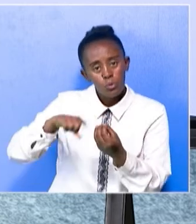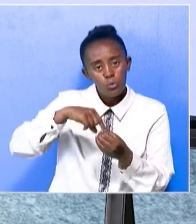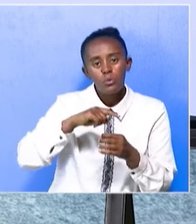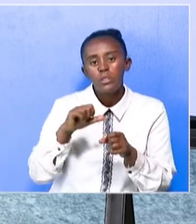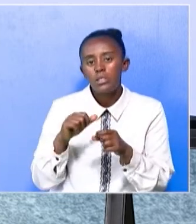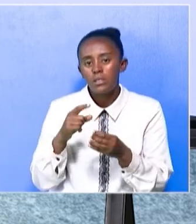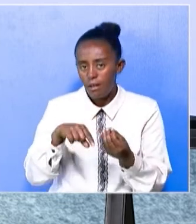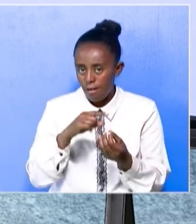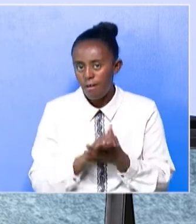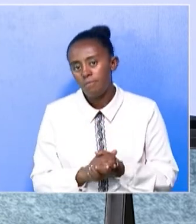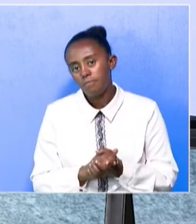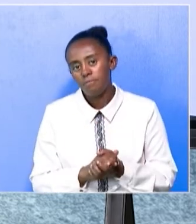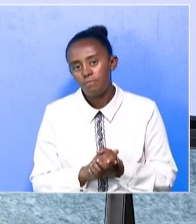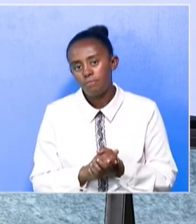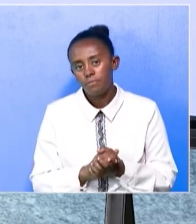area.